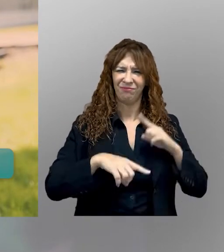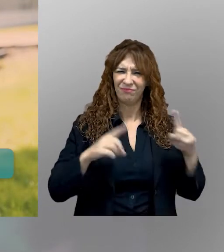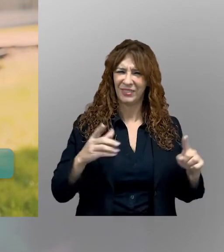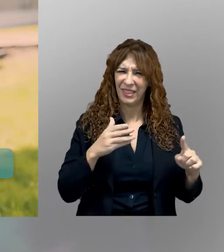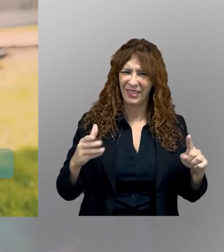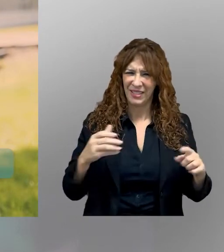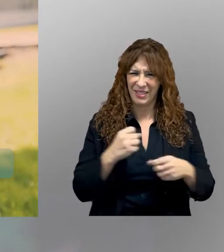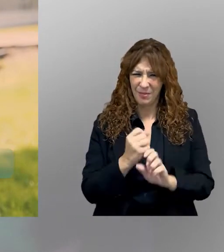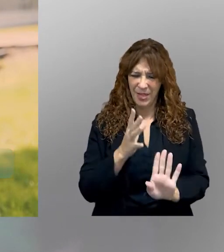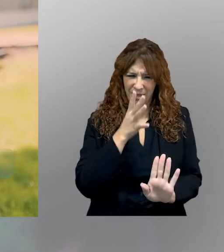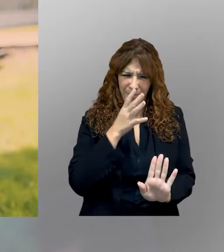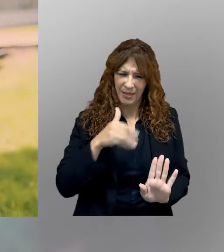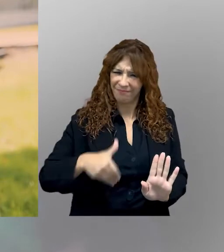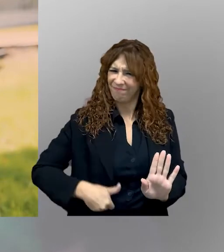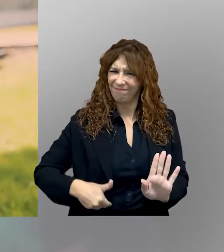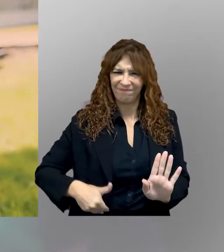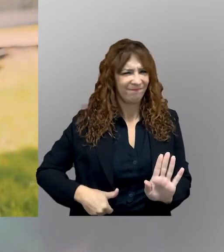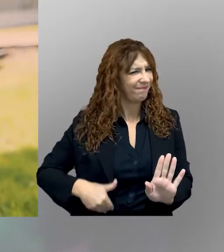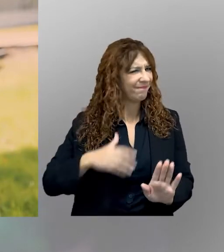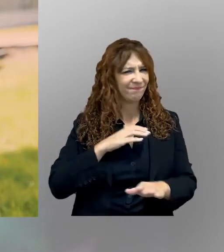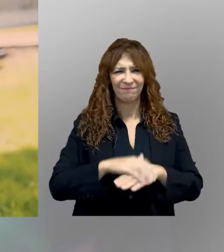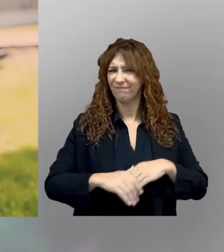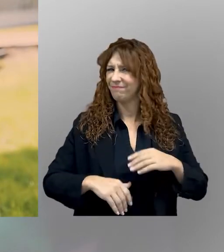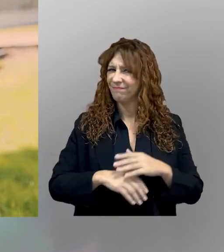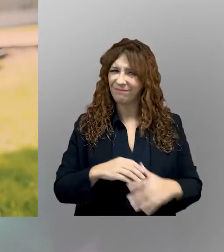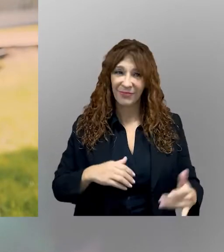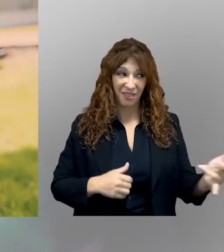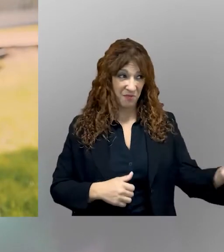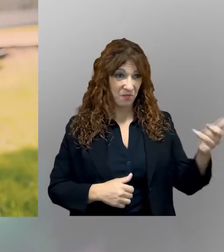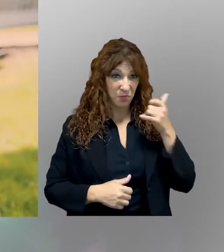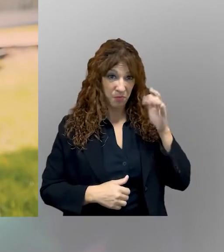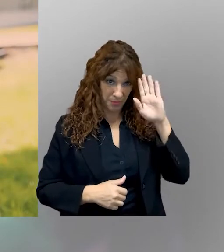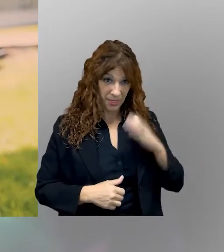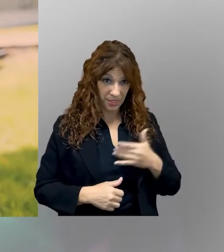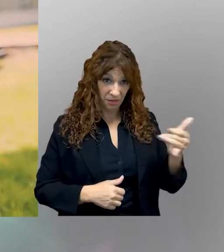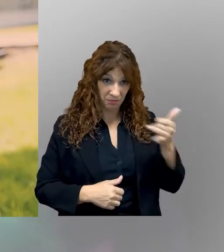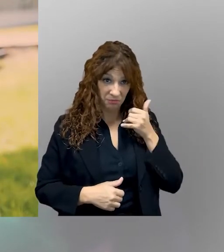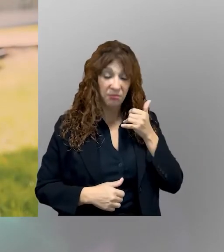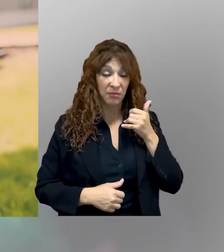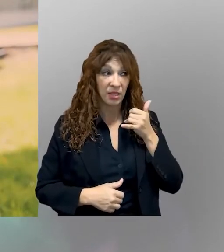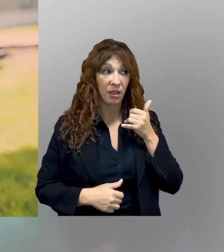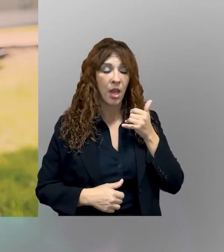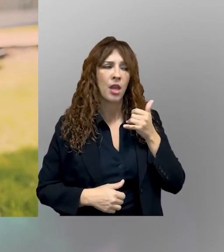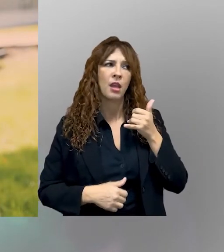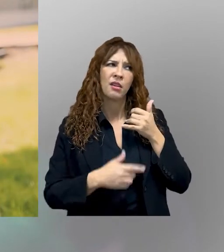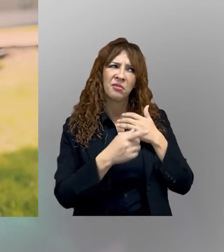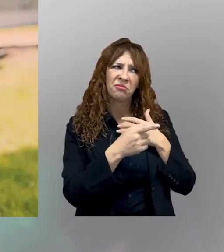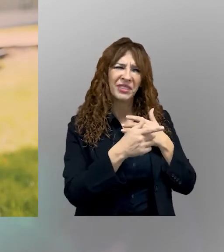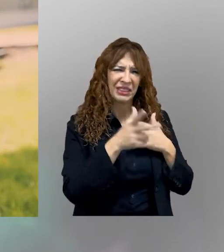just a lot of different things, that'll make a mom feel uncomfortable. Phone calls from my son,